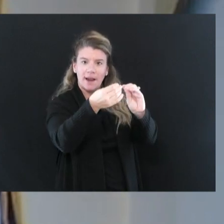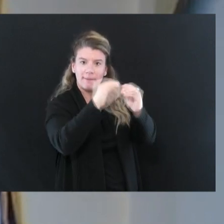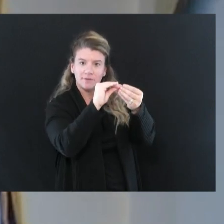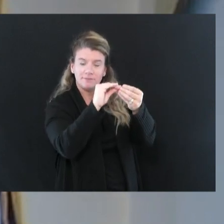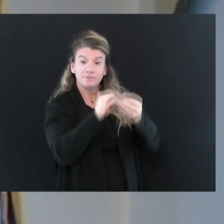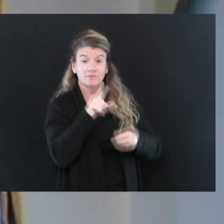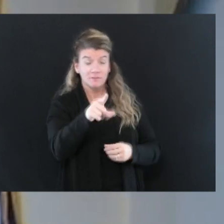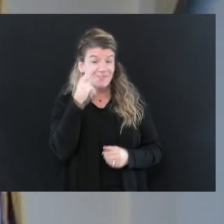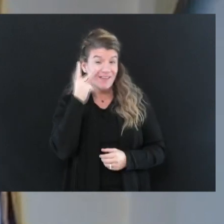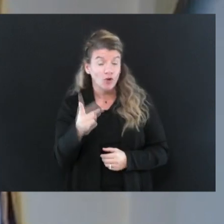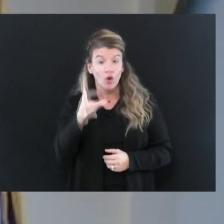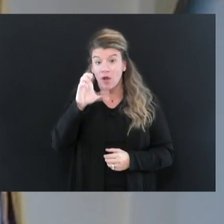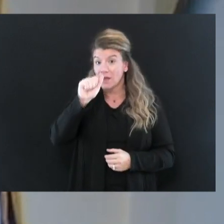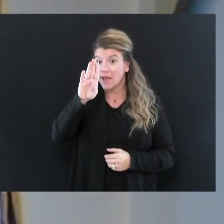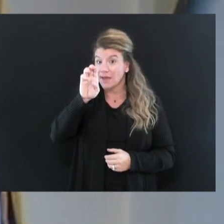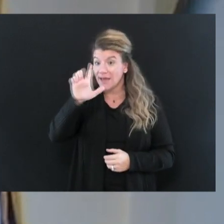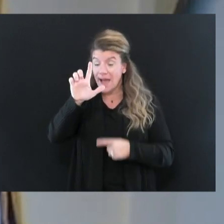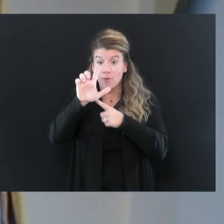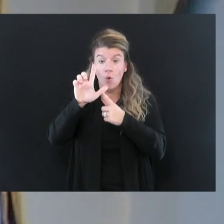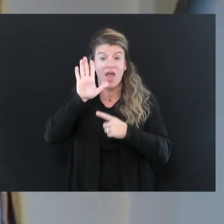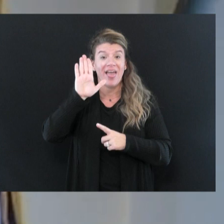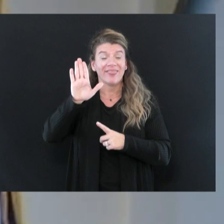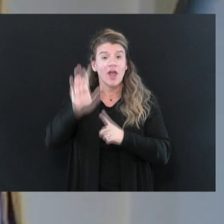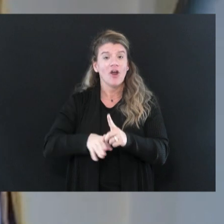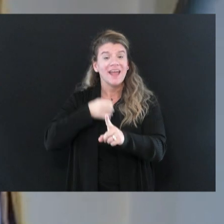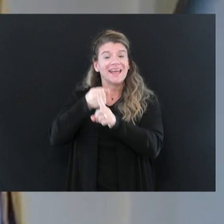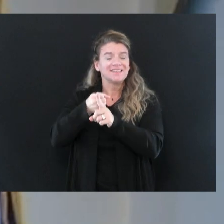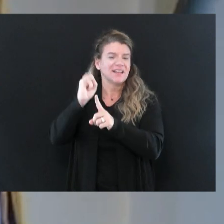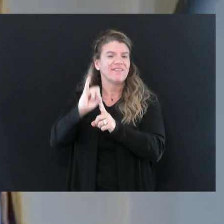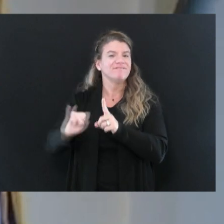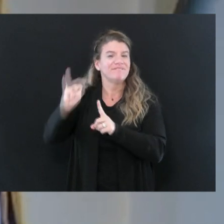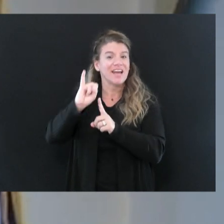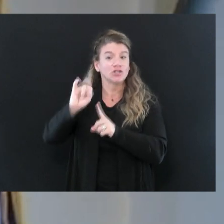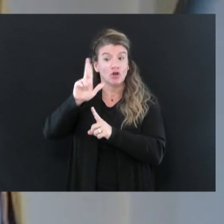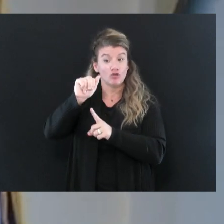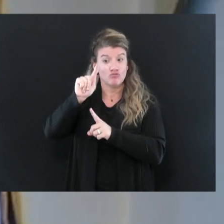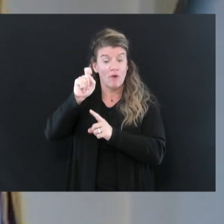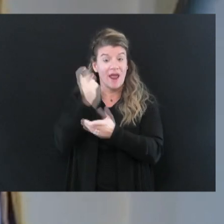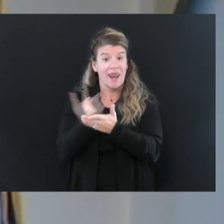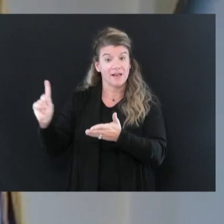their positivity rate or their incidence rate or infection rate a week ago was